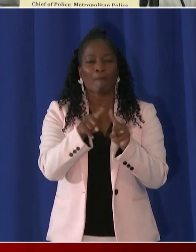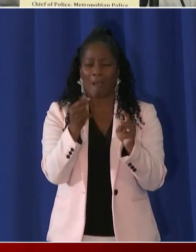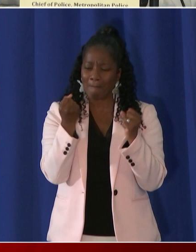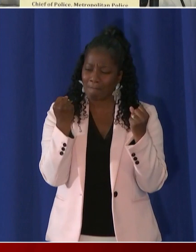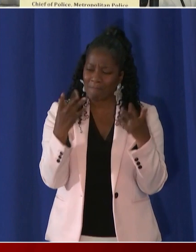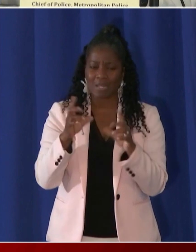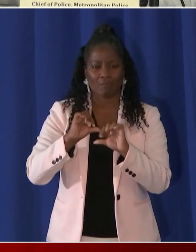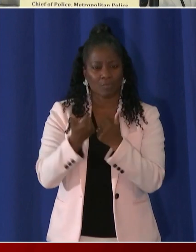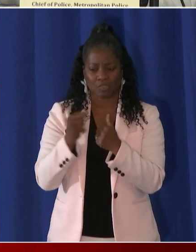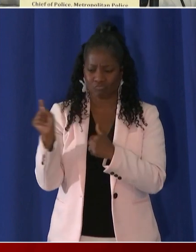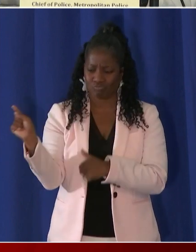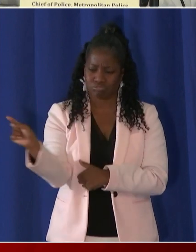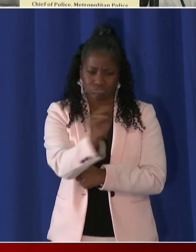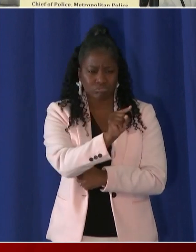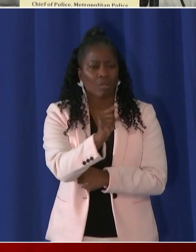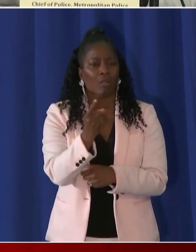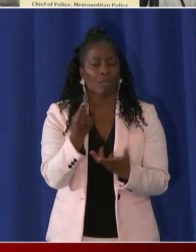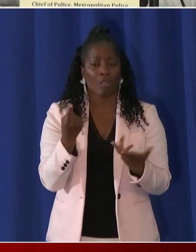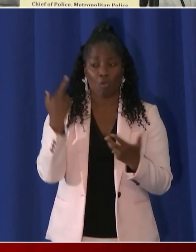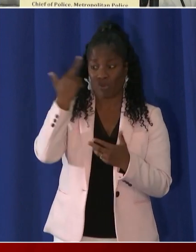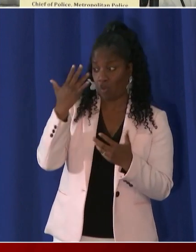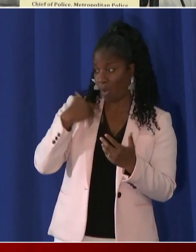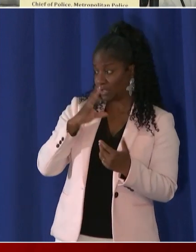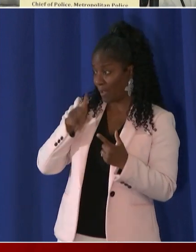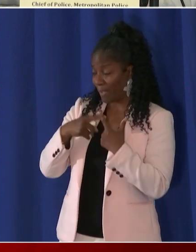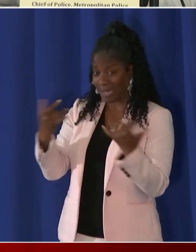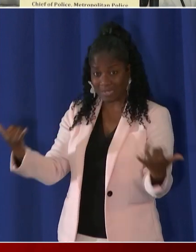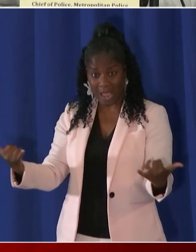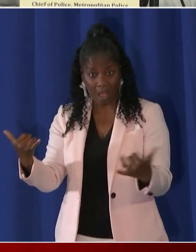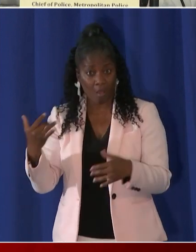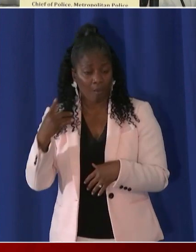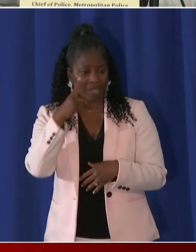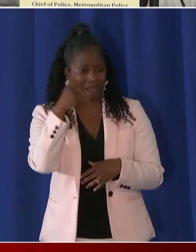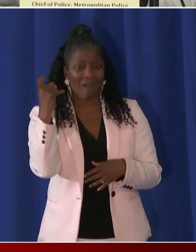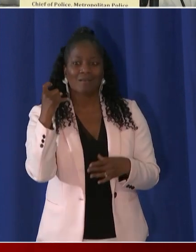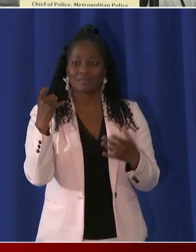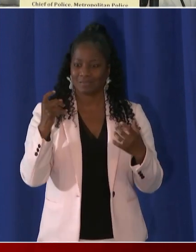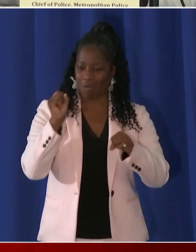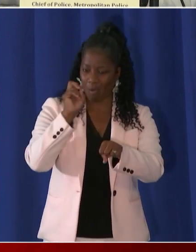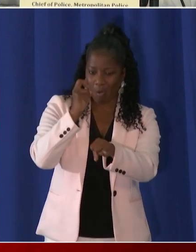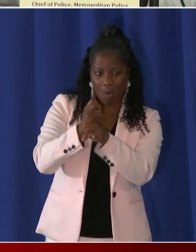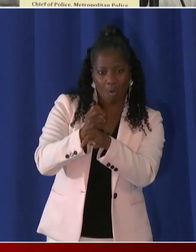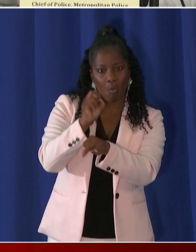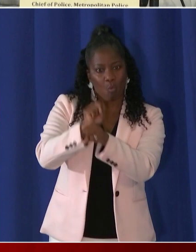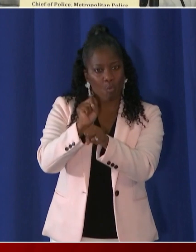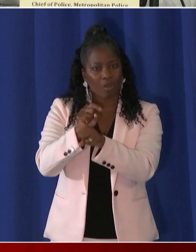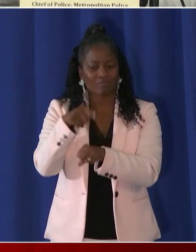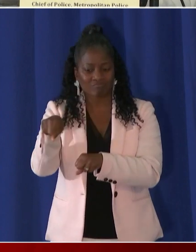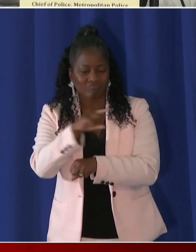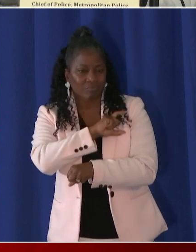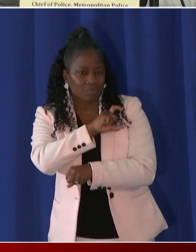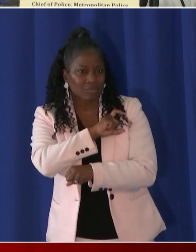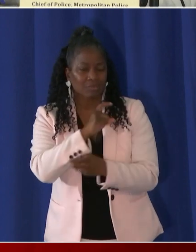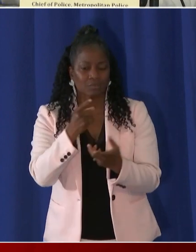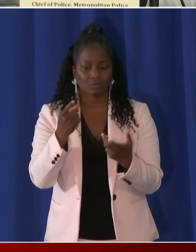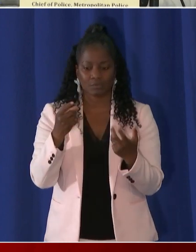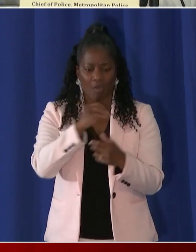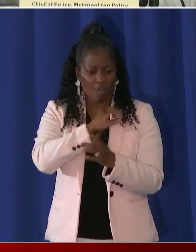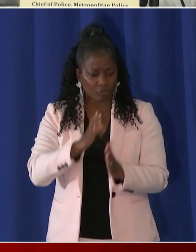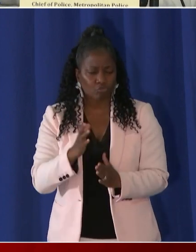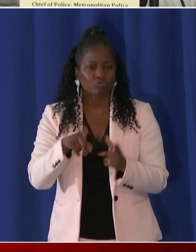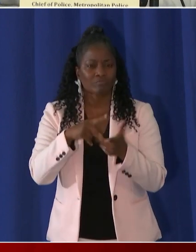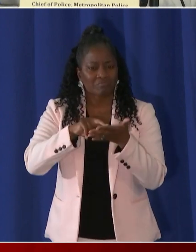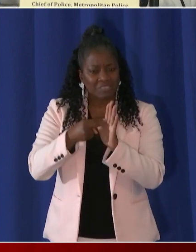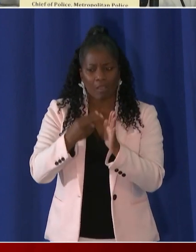reason why we're able to talk about this now is because of the hard work of the police officers and all the other